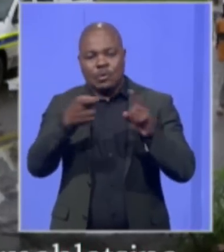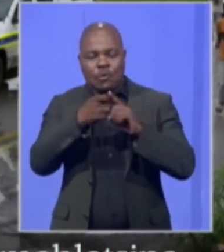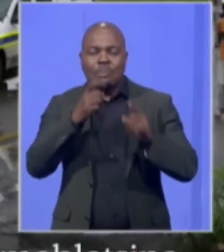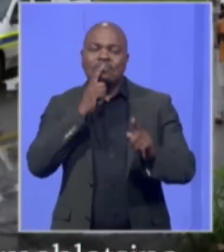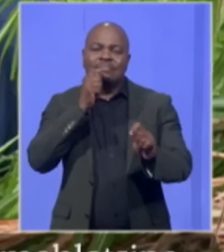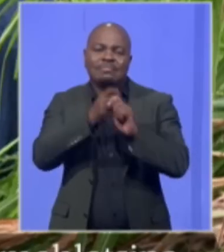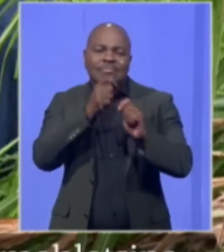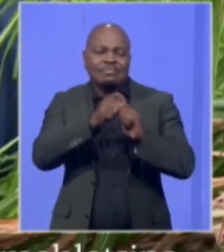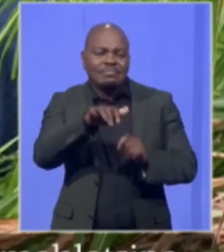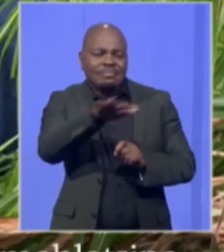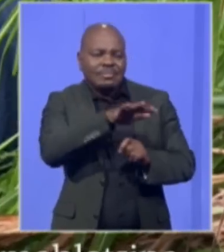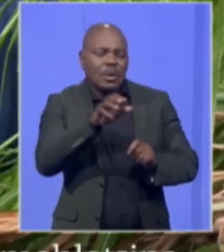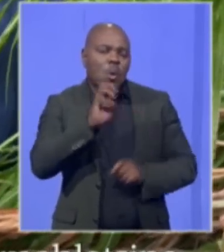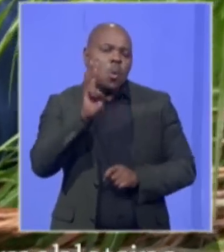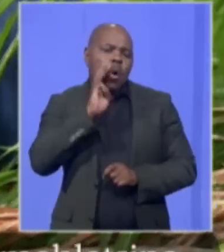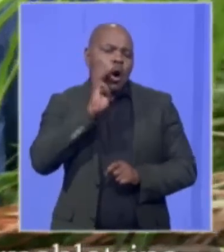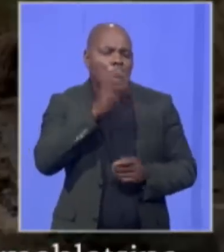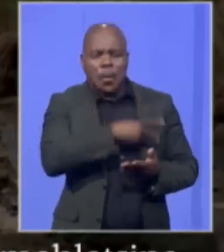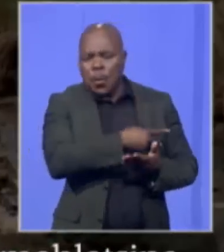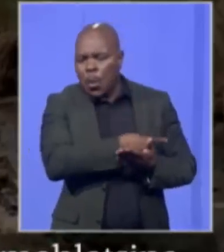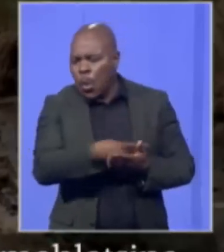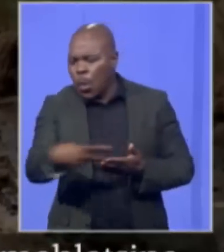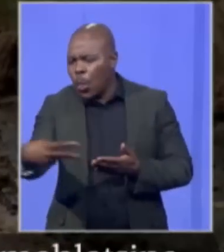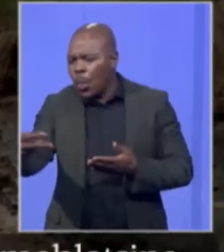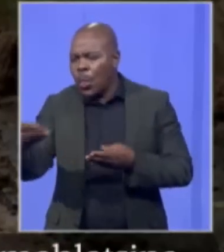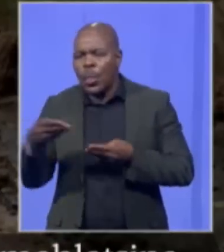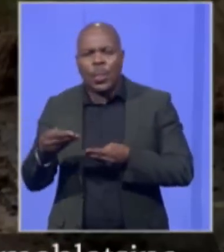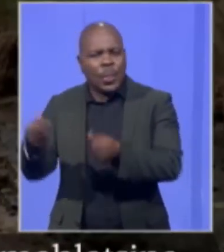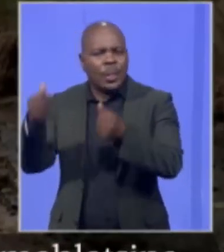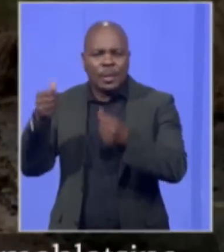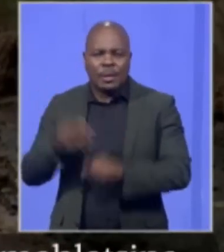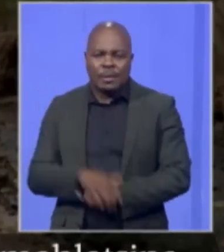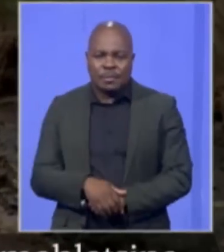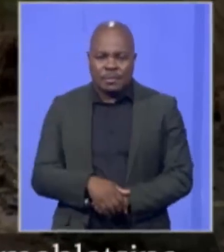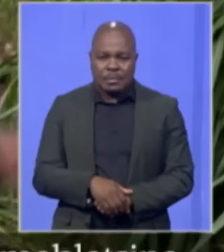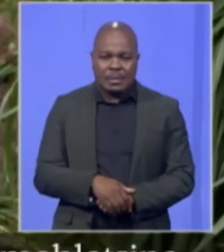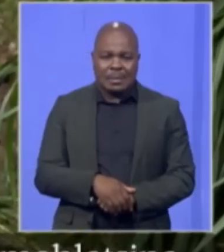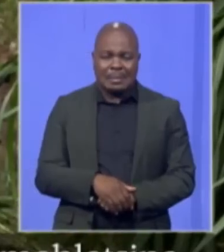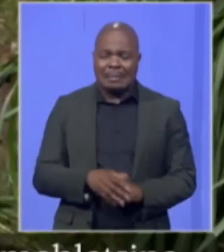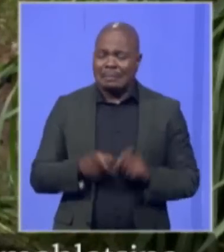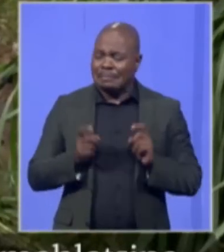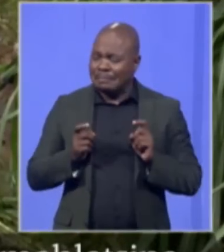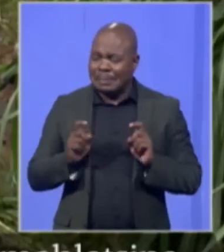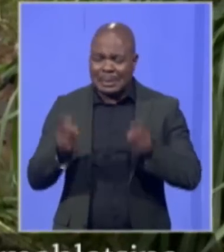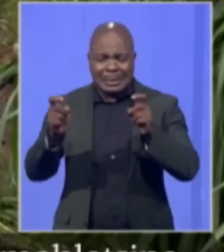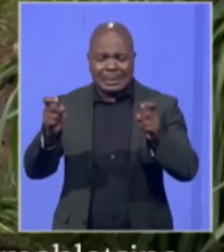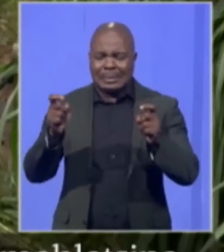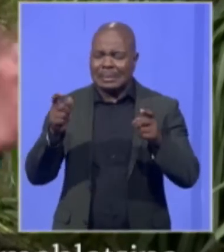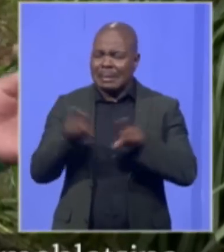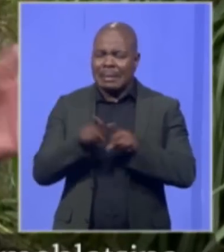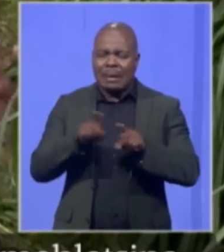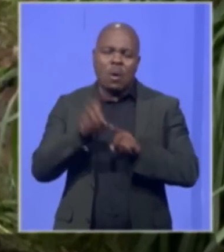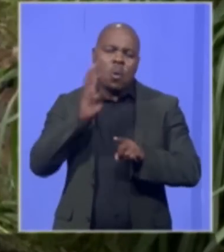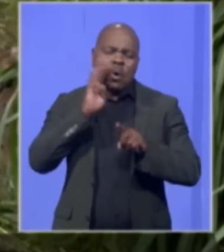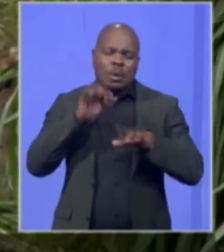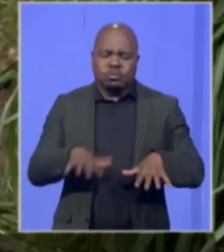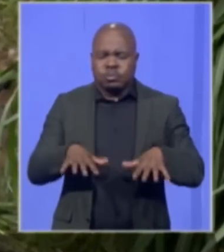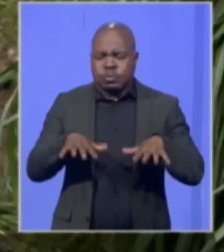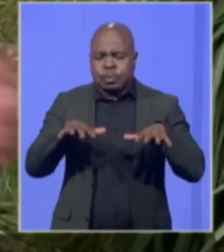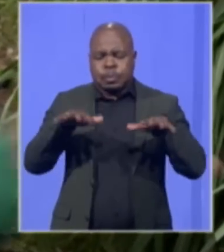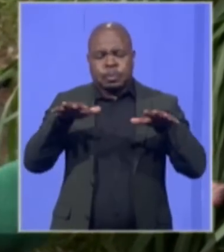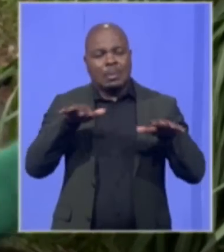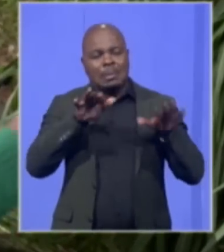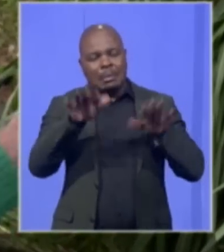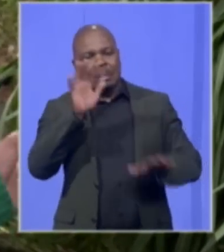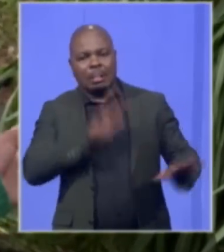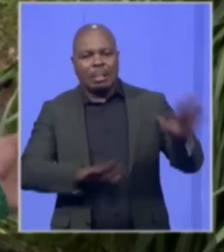mekhukhu ba neng ba hoholwa ke dikgohola. It was so fast, very high. They couldn't make it because the